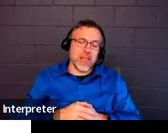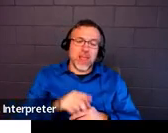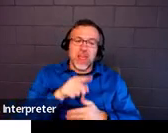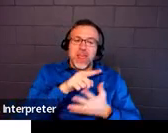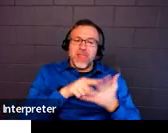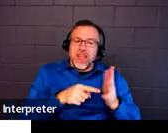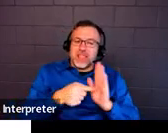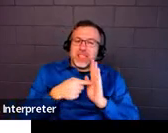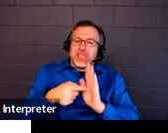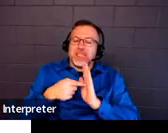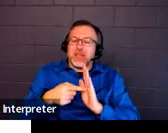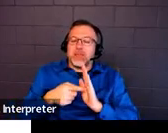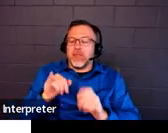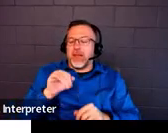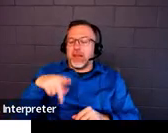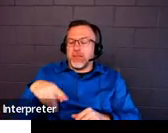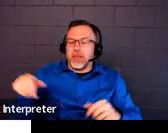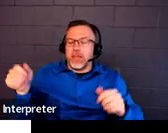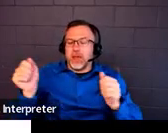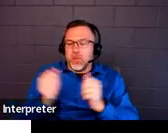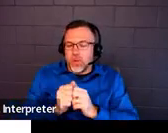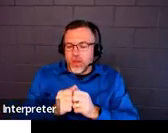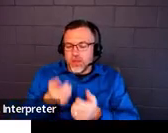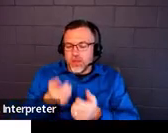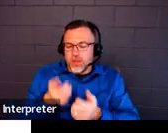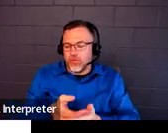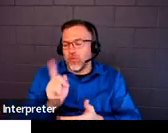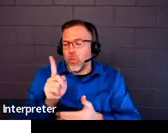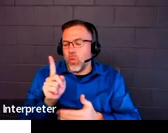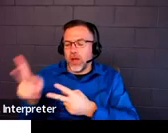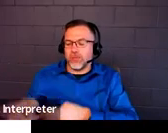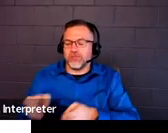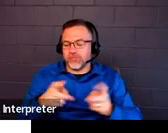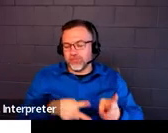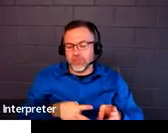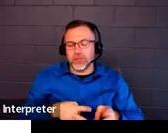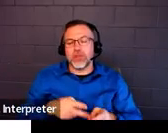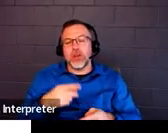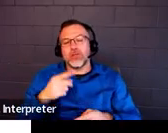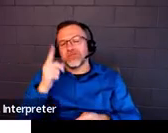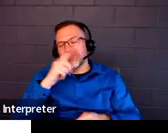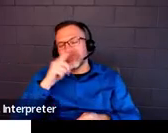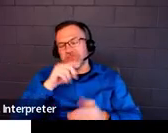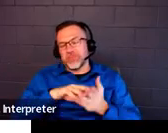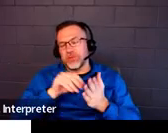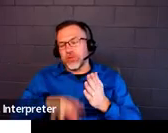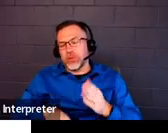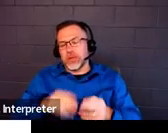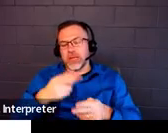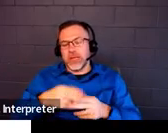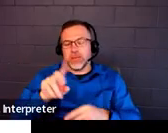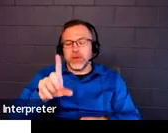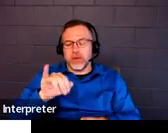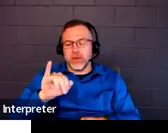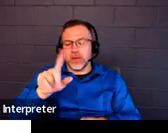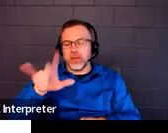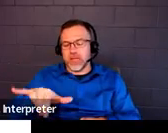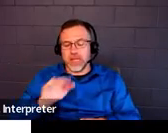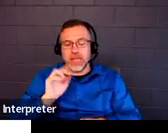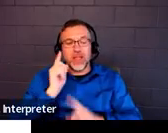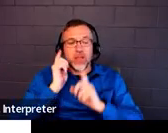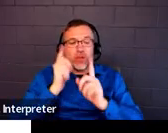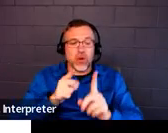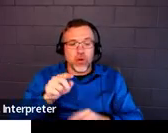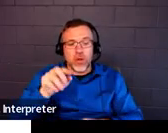with the citation. So we have Lily, And the goal is that by November